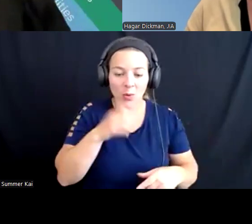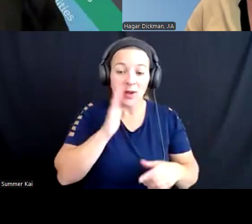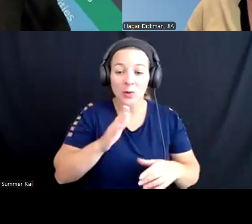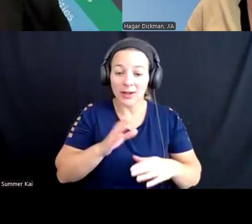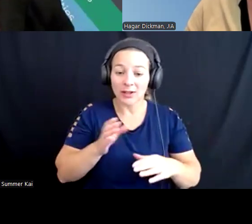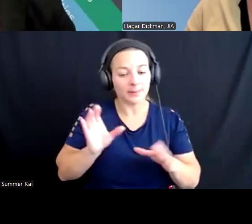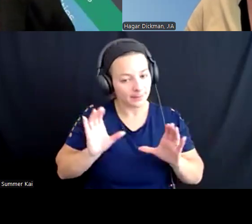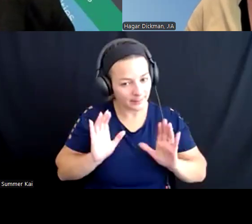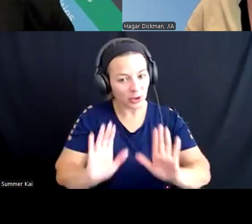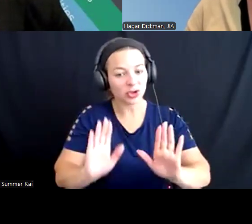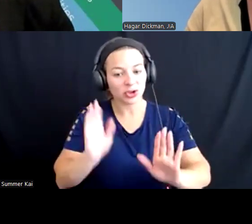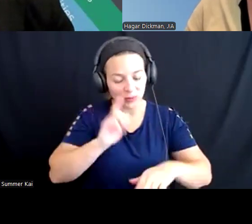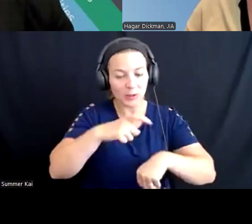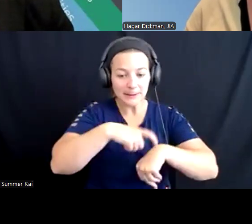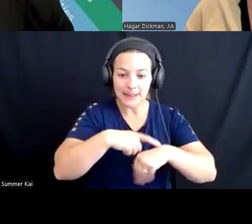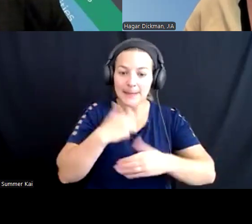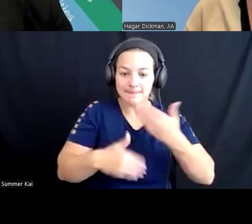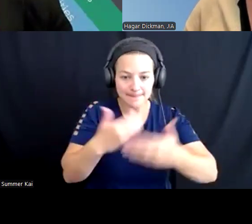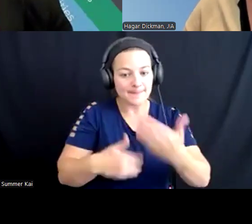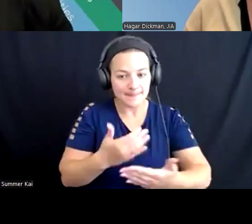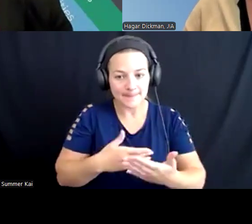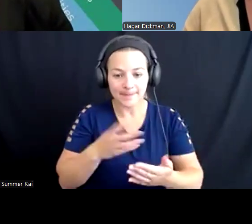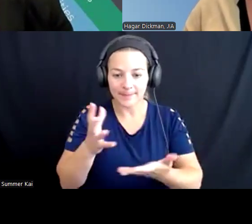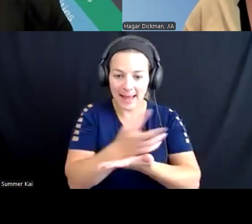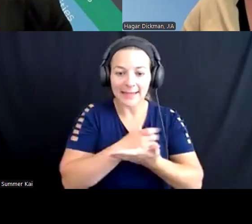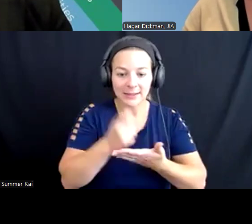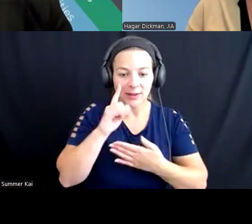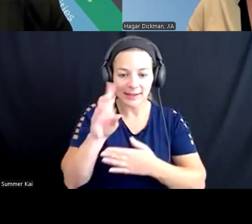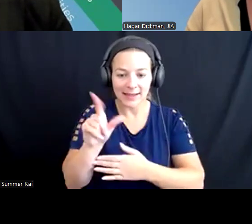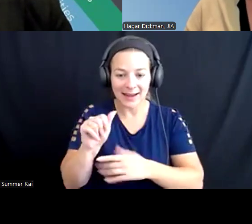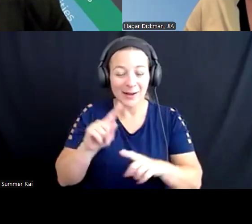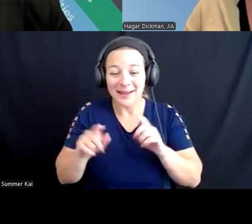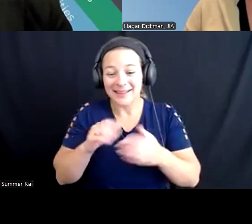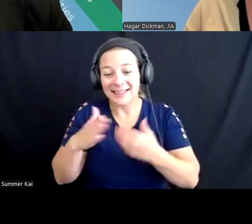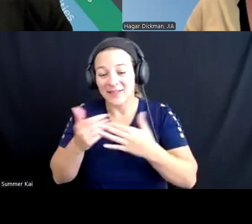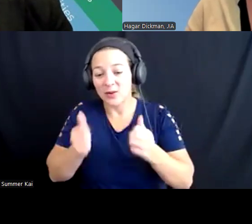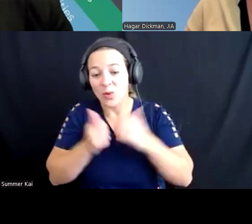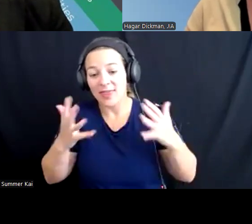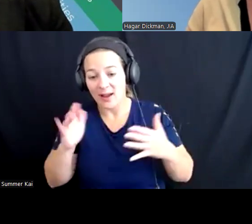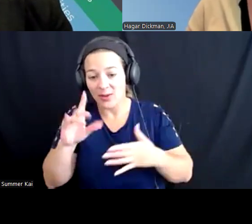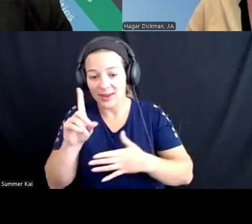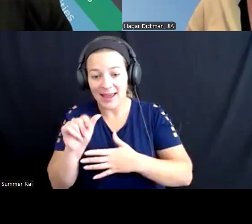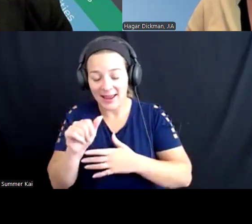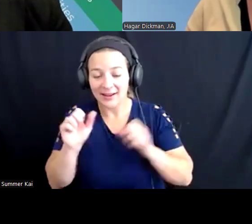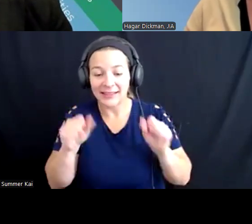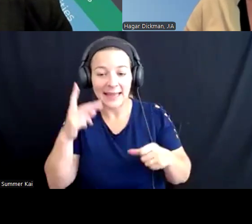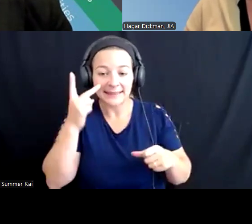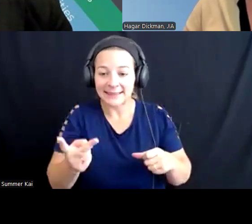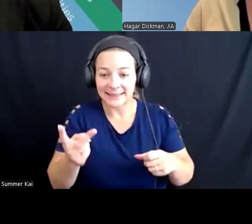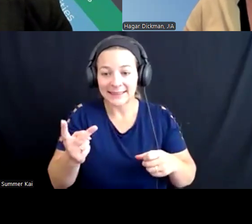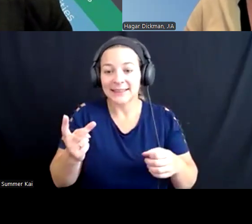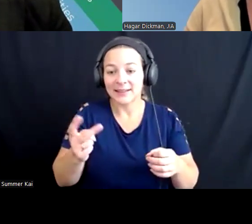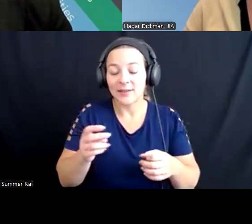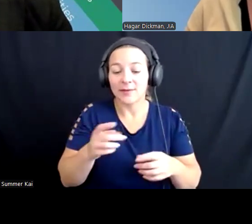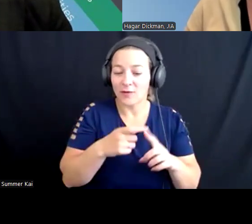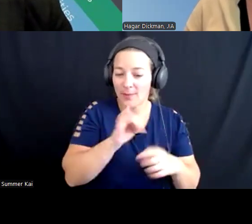ongoing collection and analysis of that data. But even without it, you can see that CDA-funded programs that